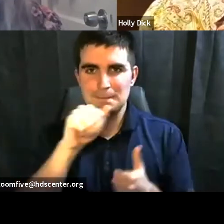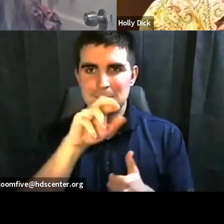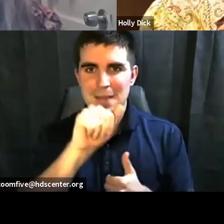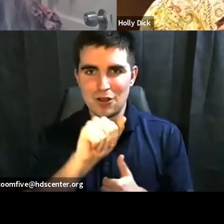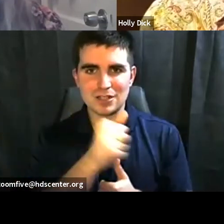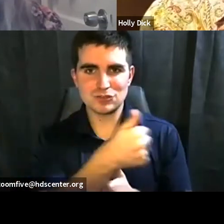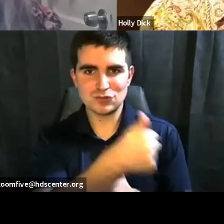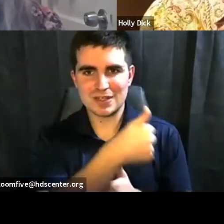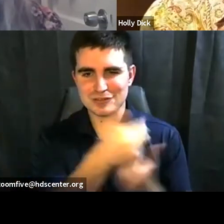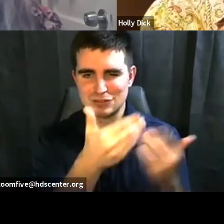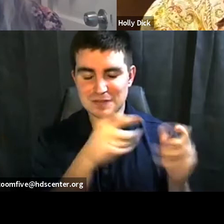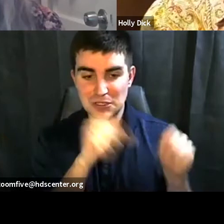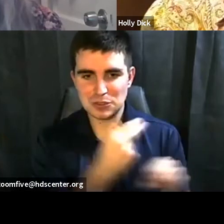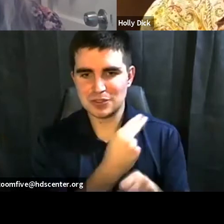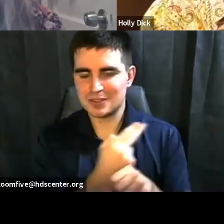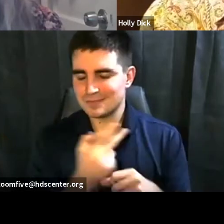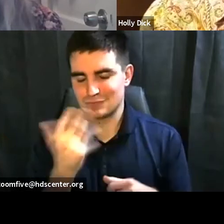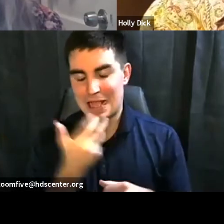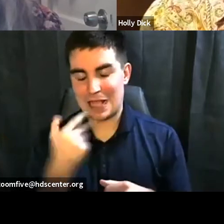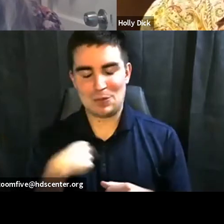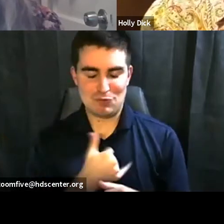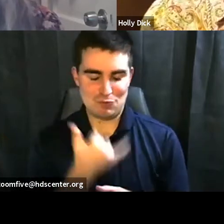use. So boy, were we wrong about that.